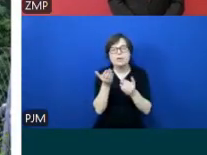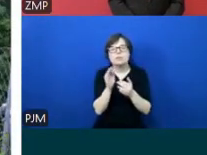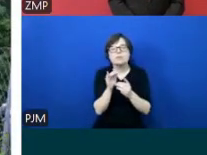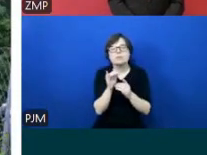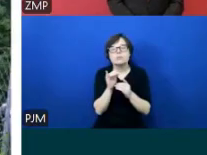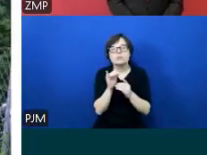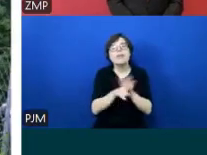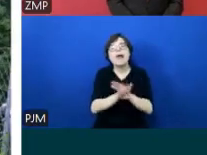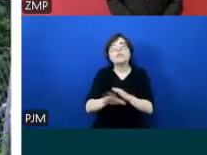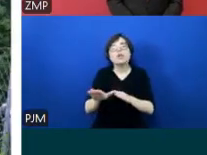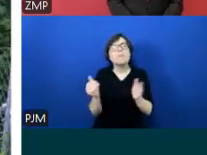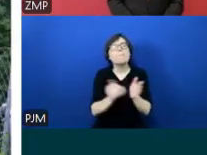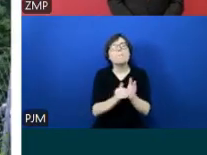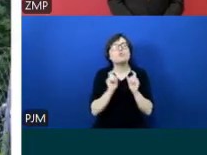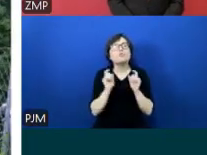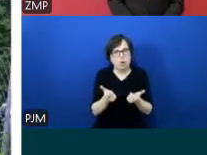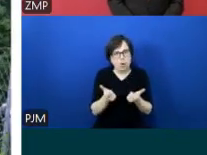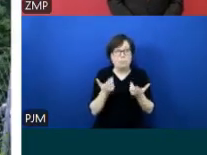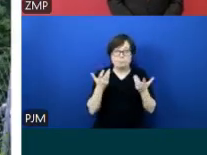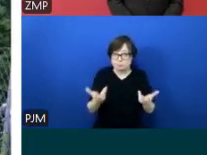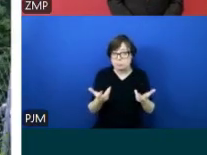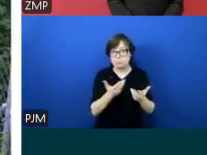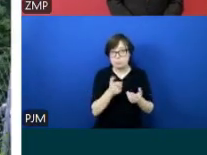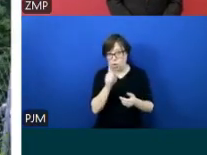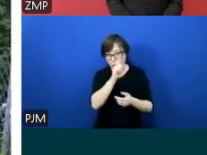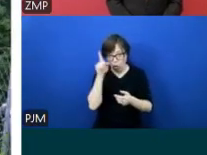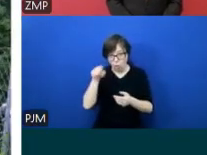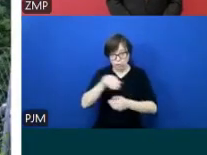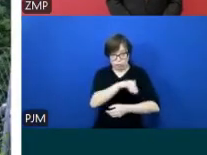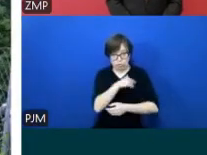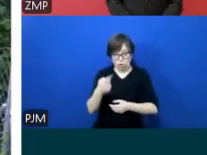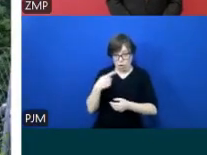that we worked with, we're actually planning a new building